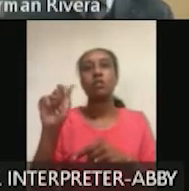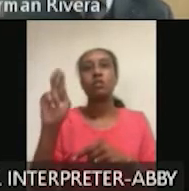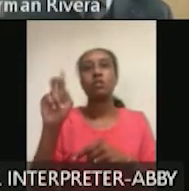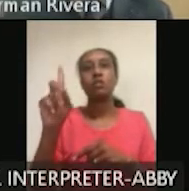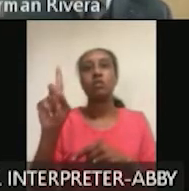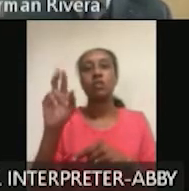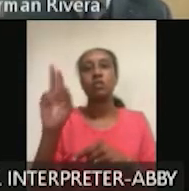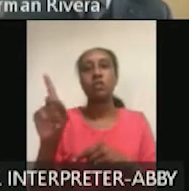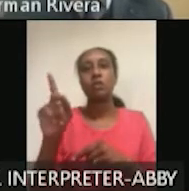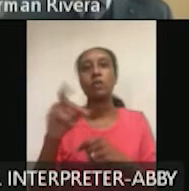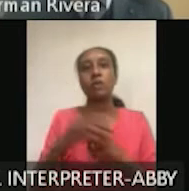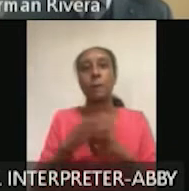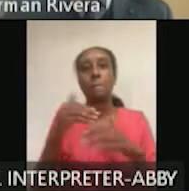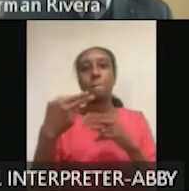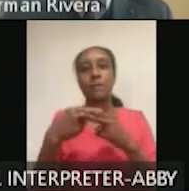Next slide, please.